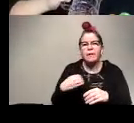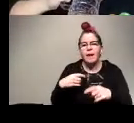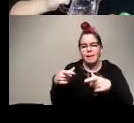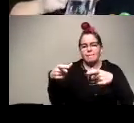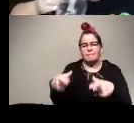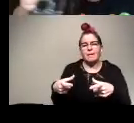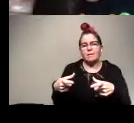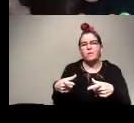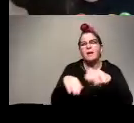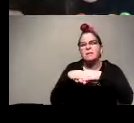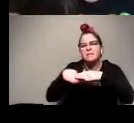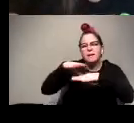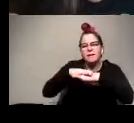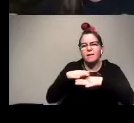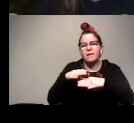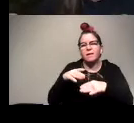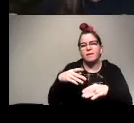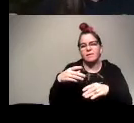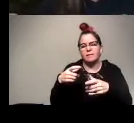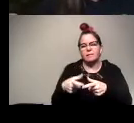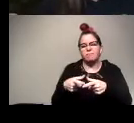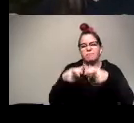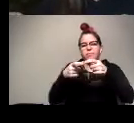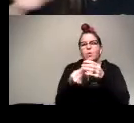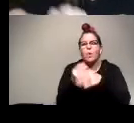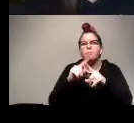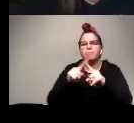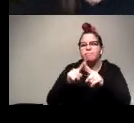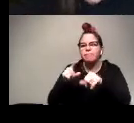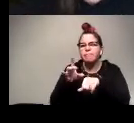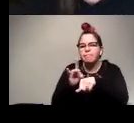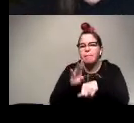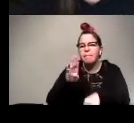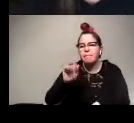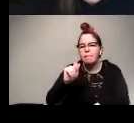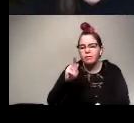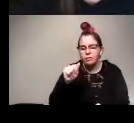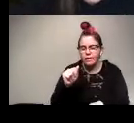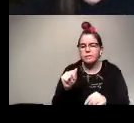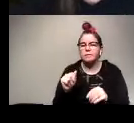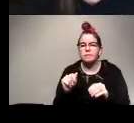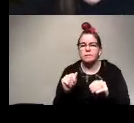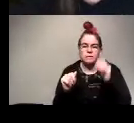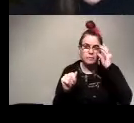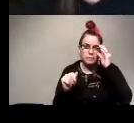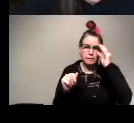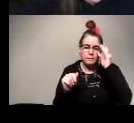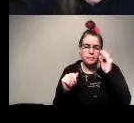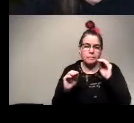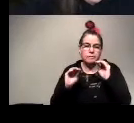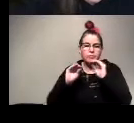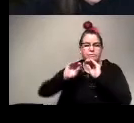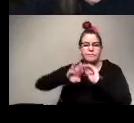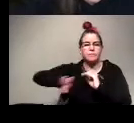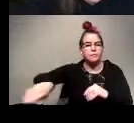of petri dishes where he was growing bacteria and put them in the side of his lab, and then went on a